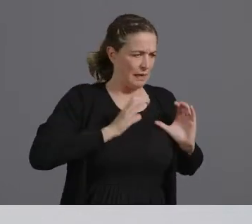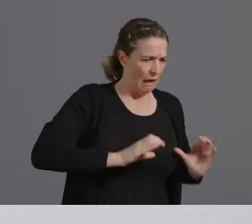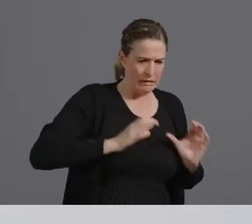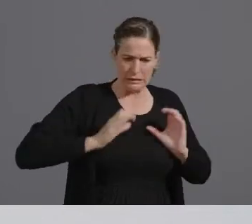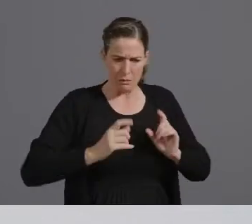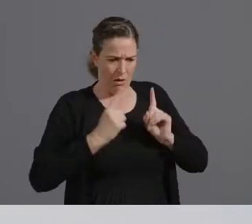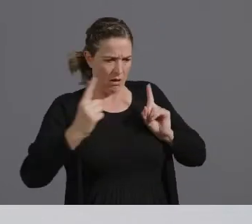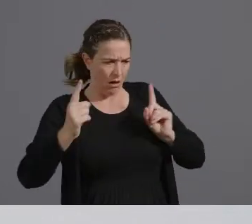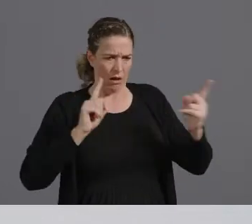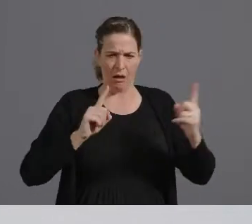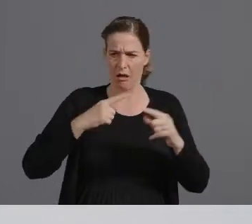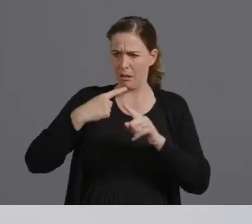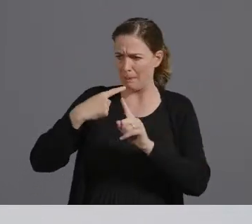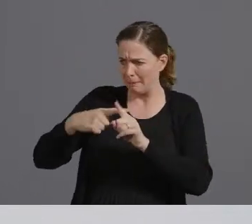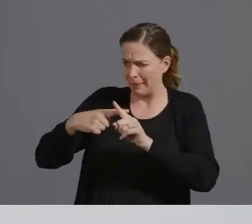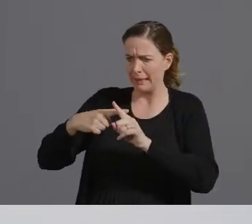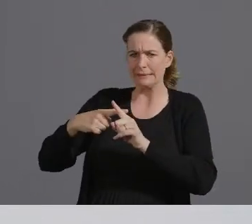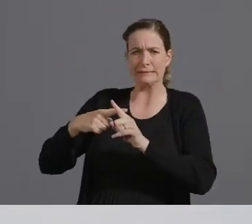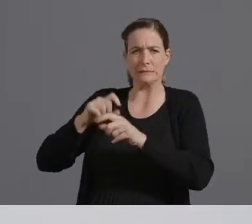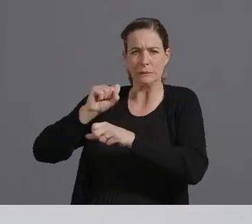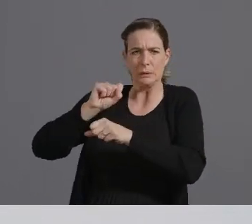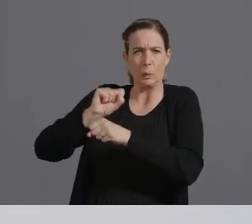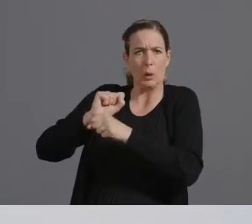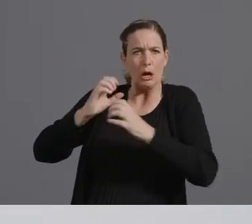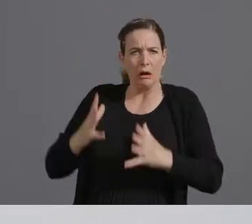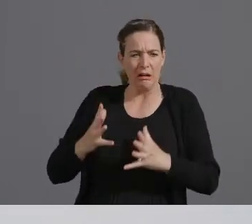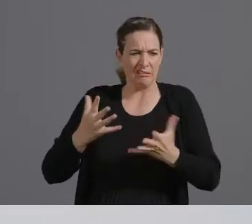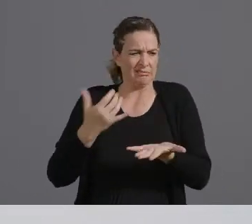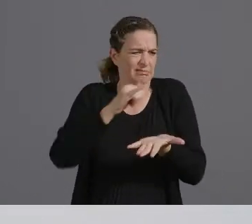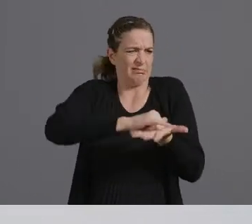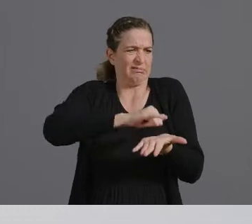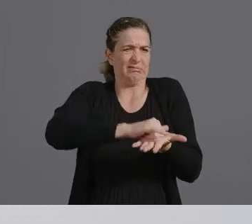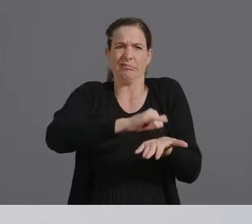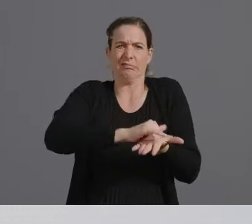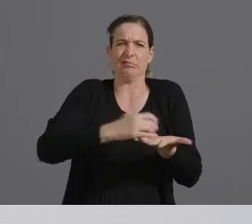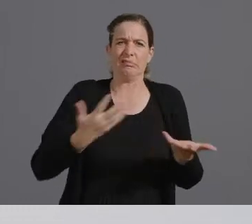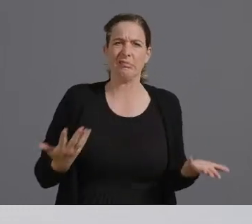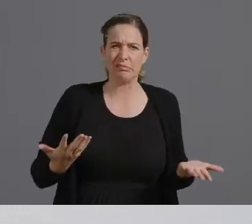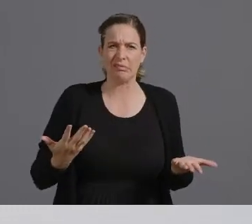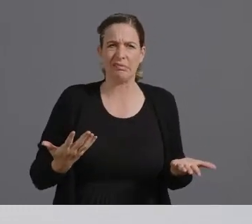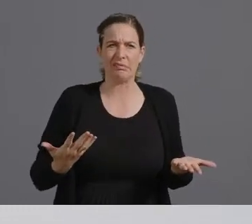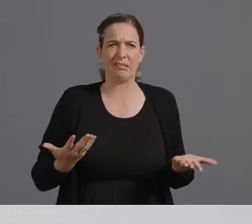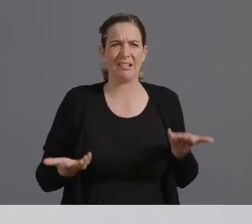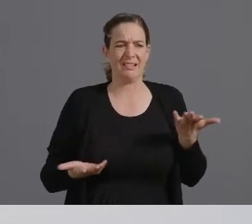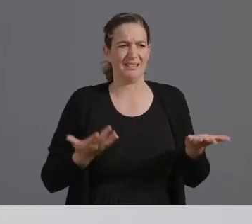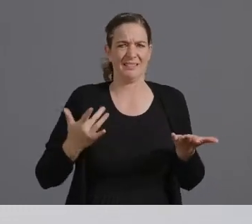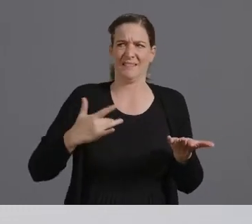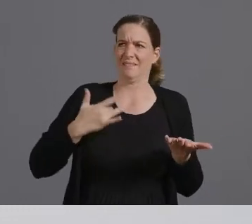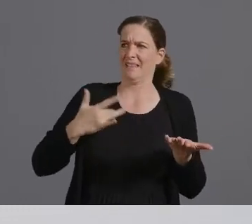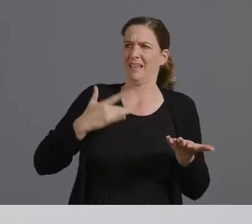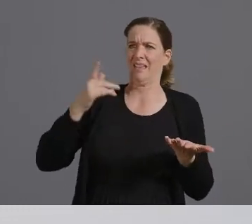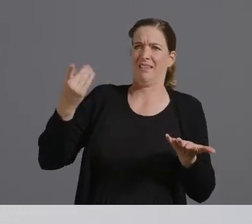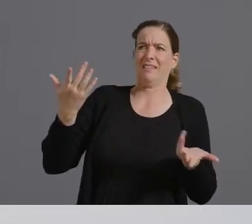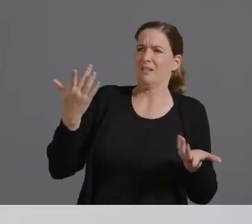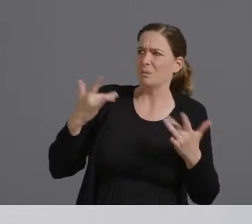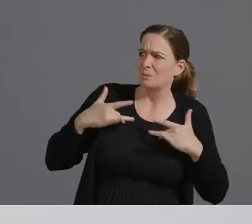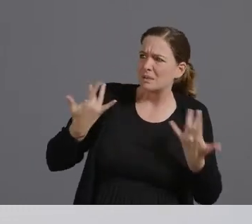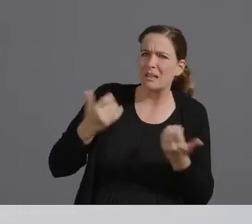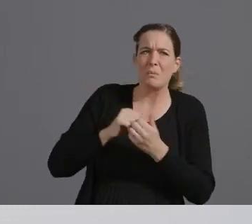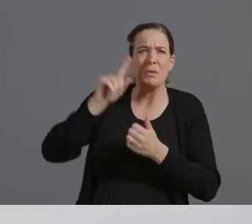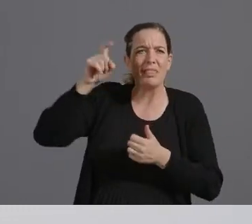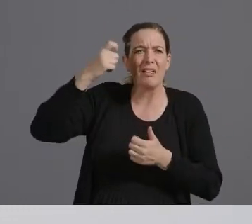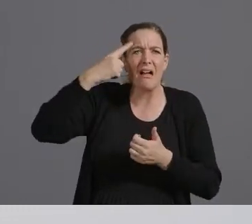people. Will Hubble says the former mitigation requirements were just on paper as well, and